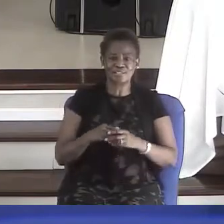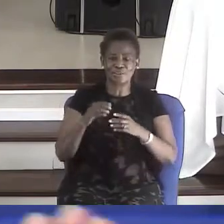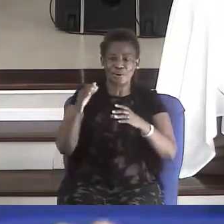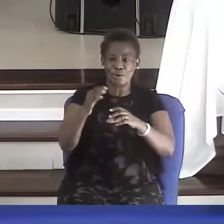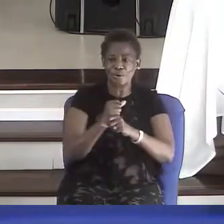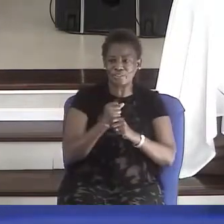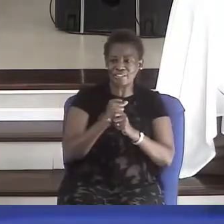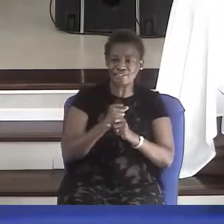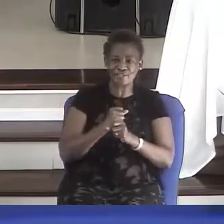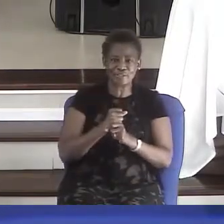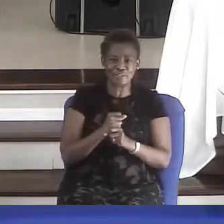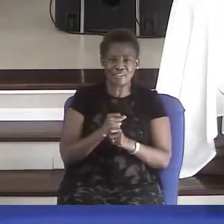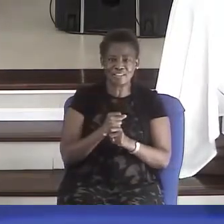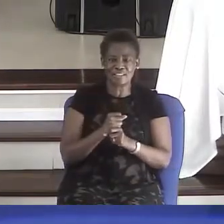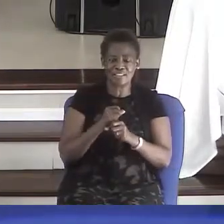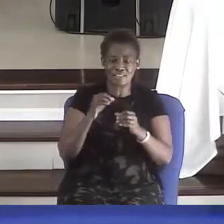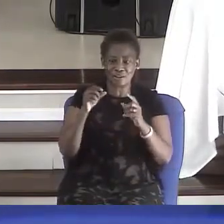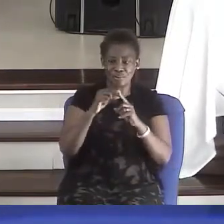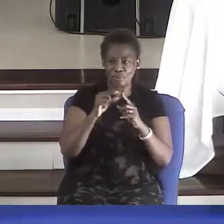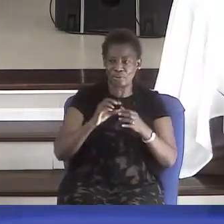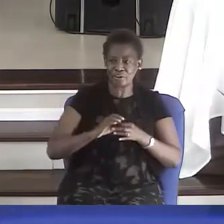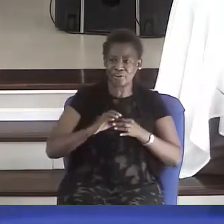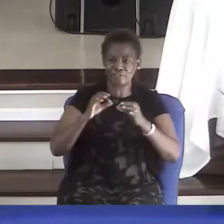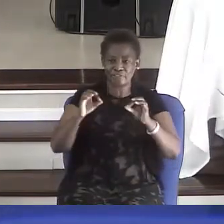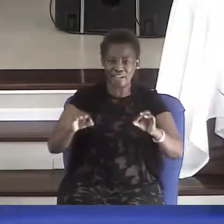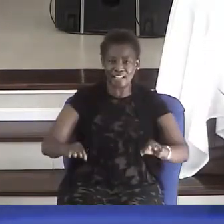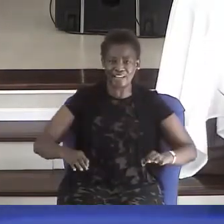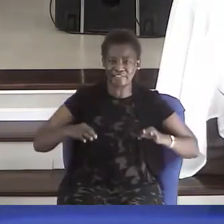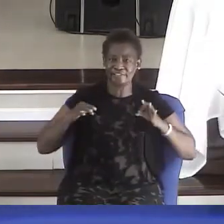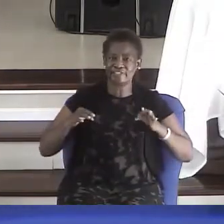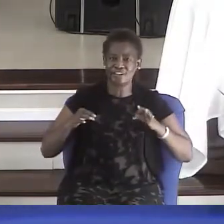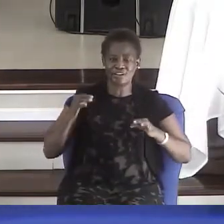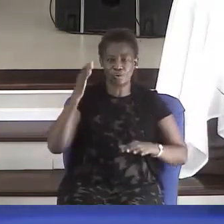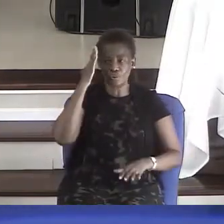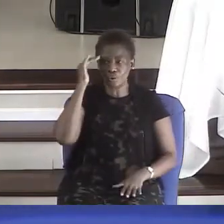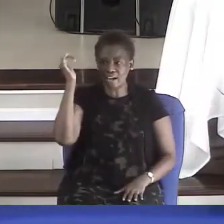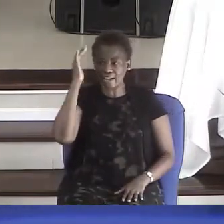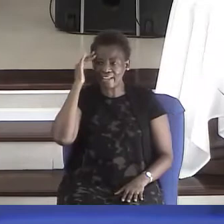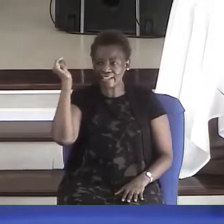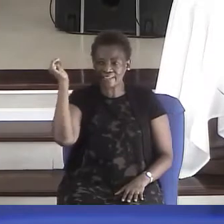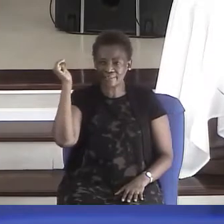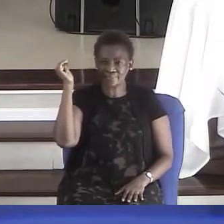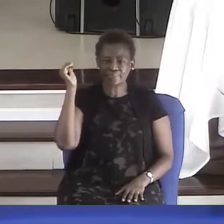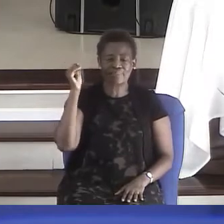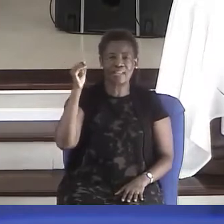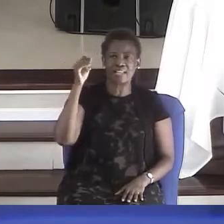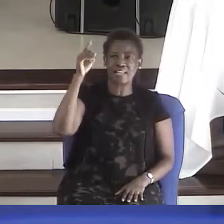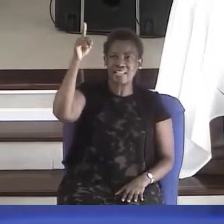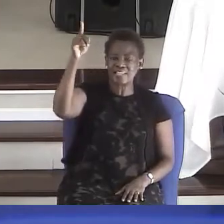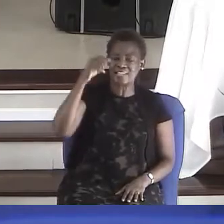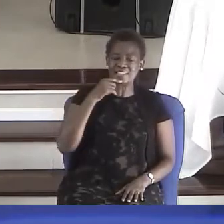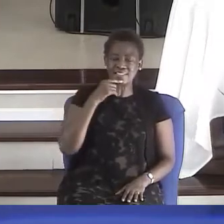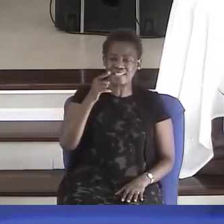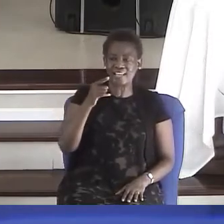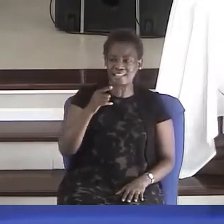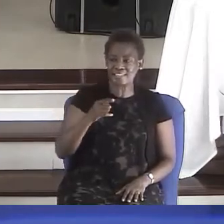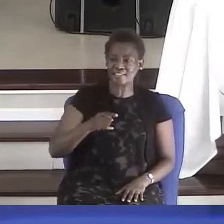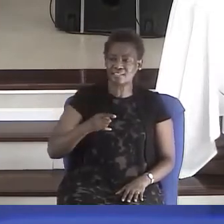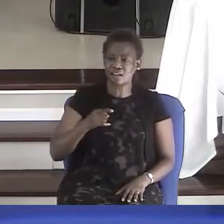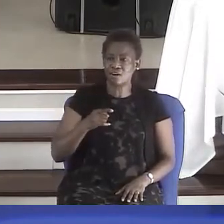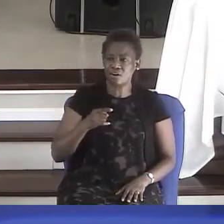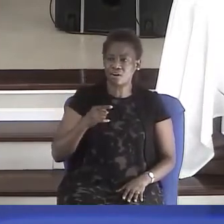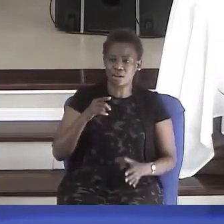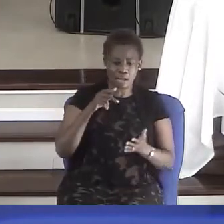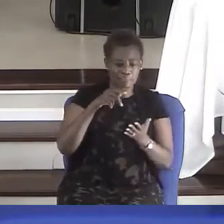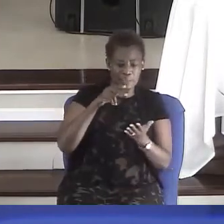Why? He says, that I may rejoice. What we preachers